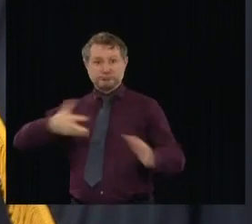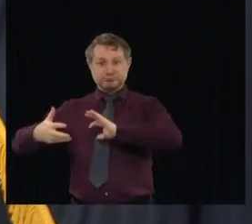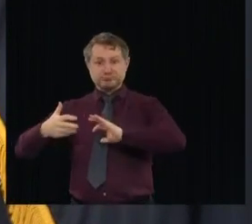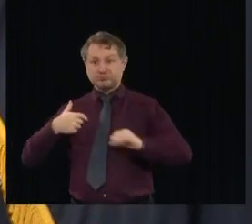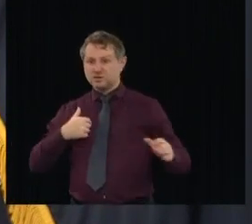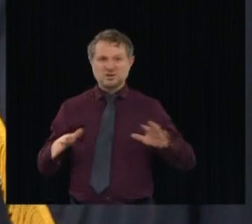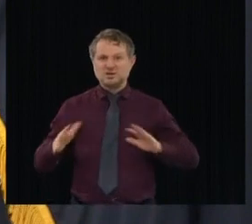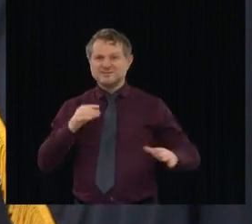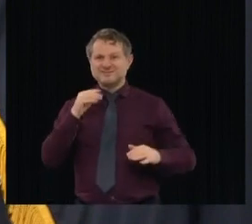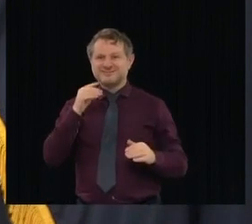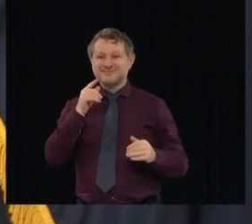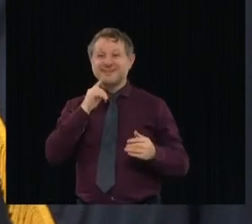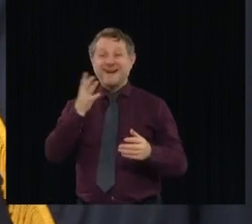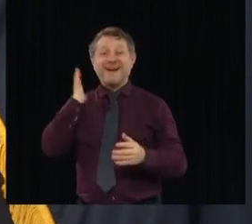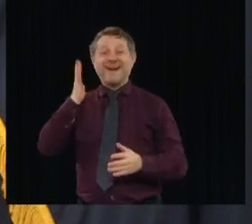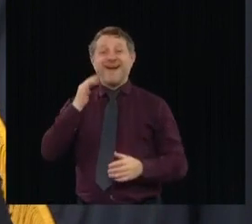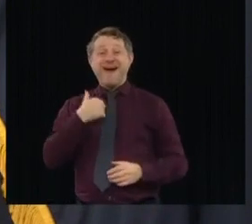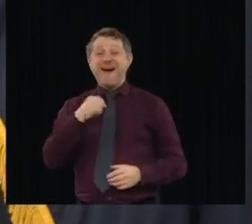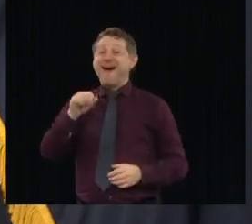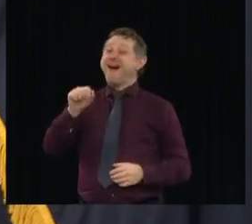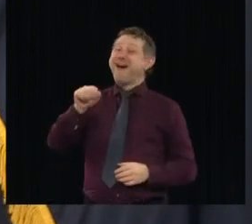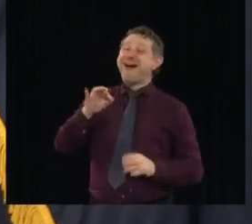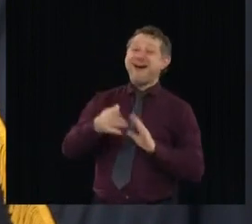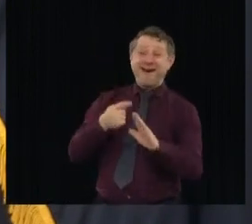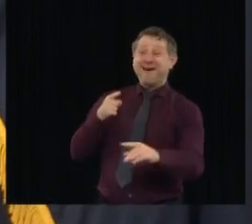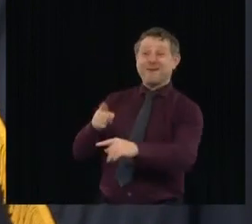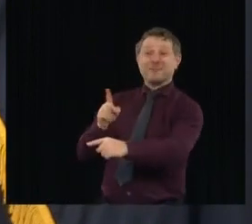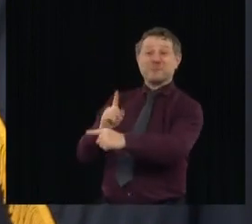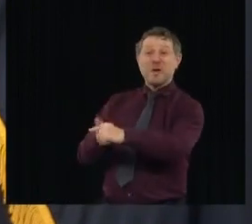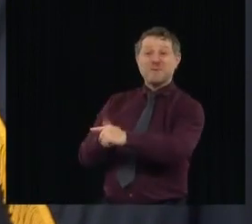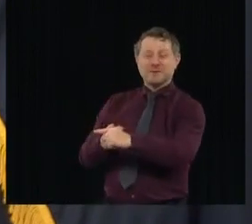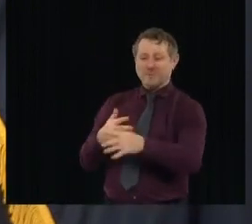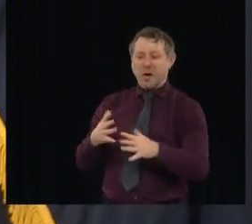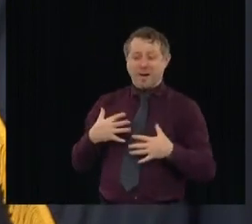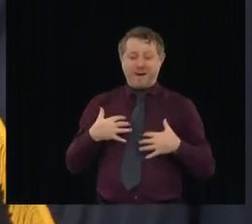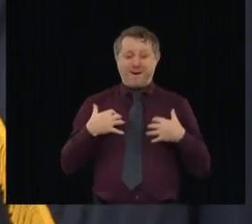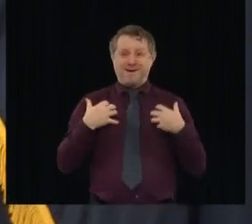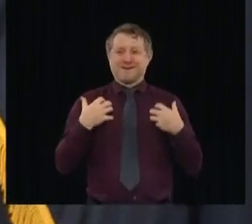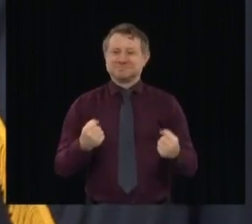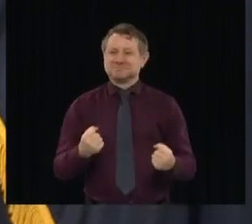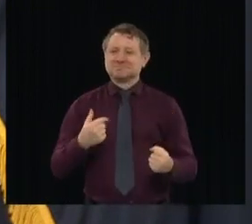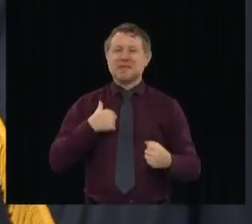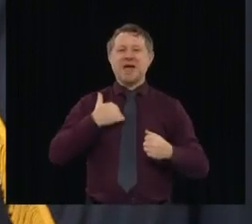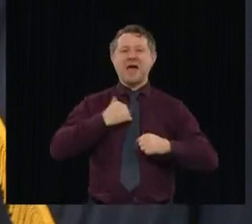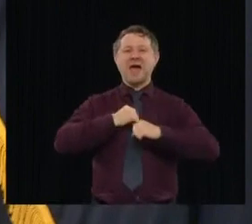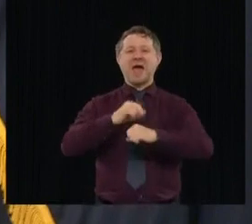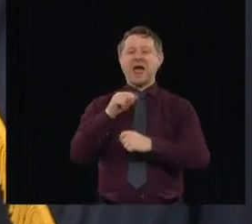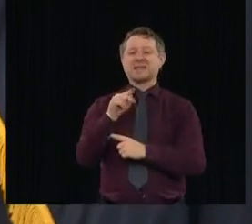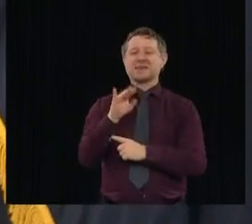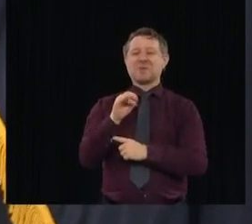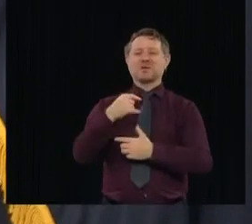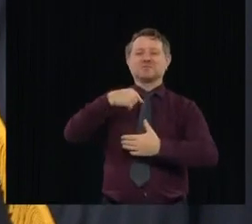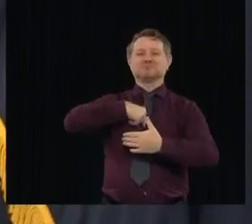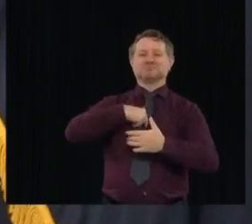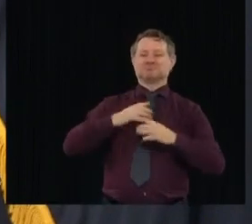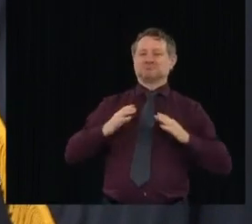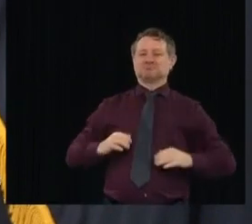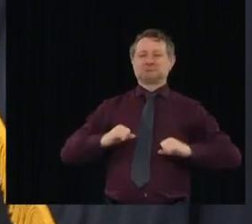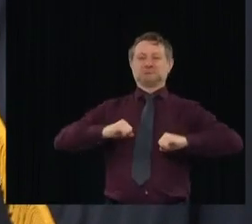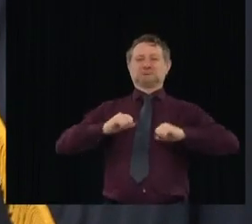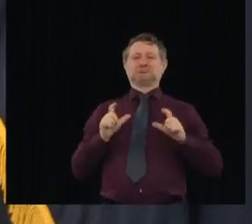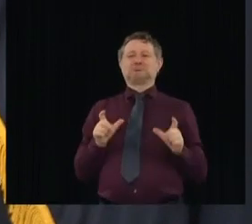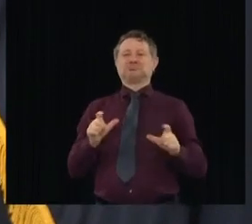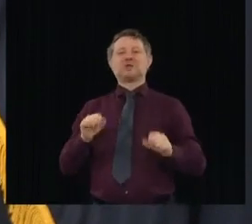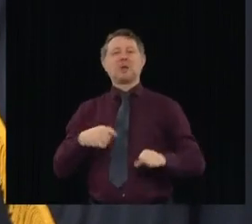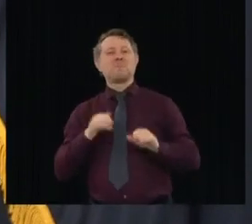immune and you can go back to work. Now, oh, maybe not. Maybe you're not immune. Maybe you're a little immune. Maybe we don't know. You know,